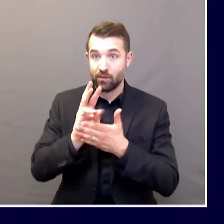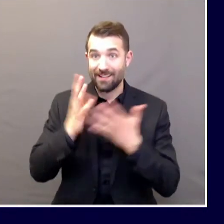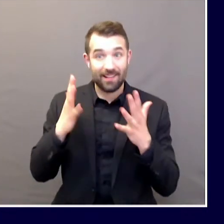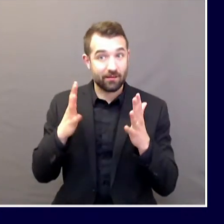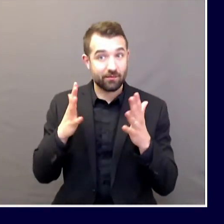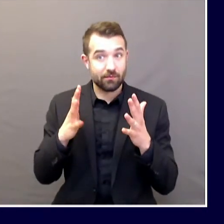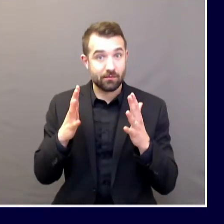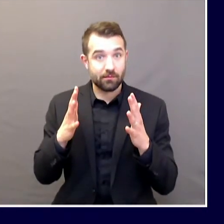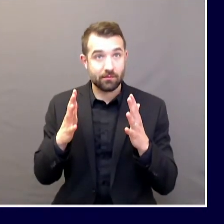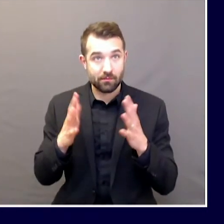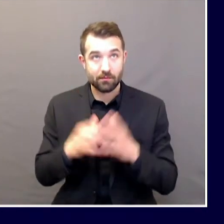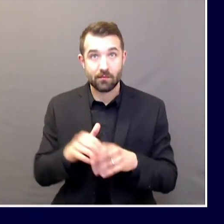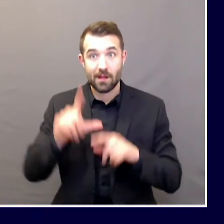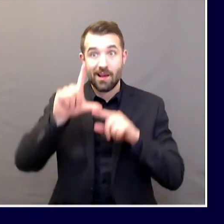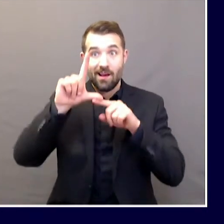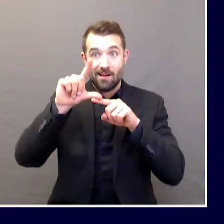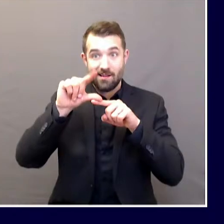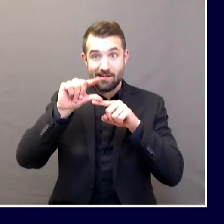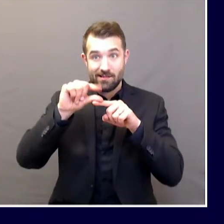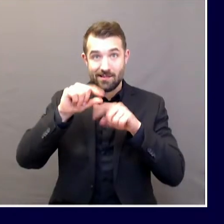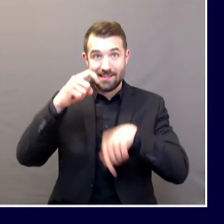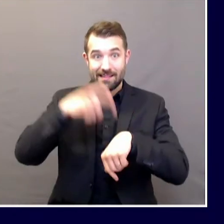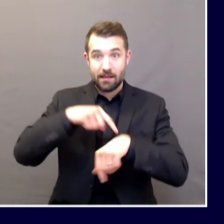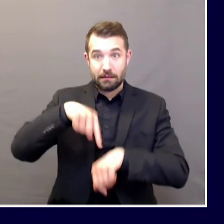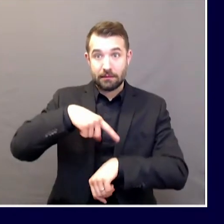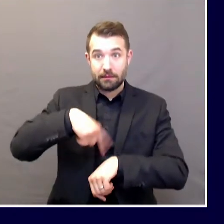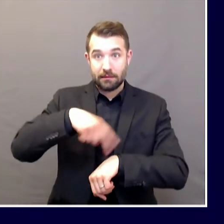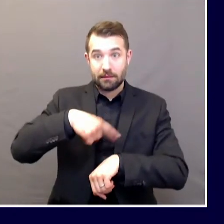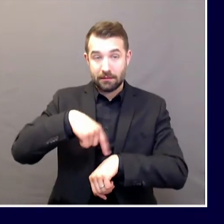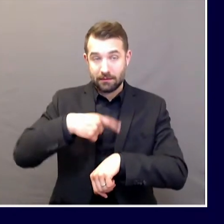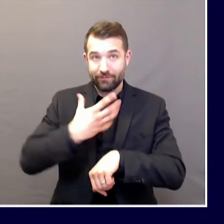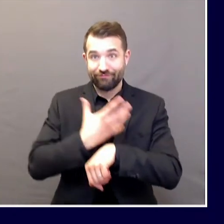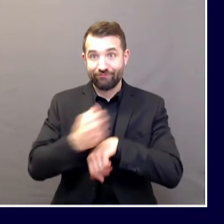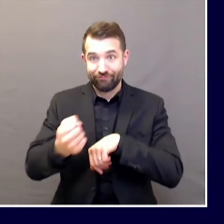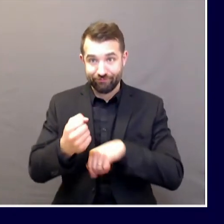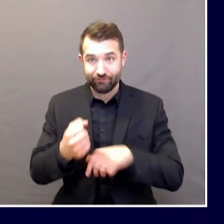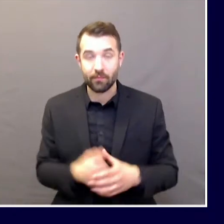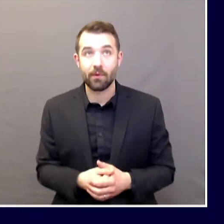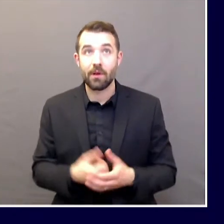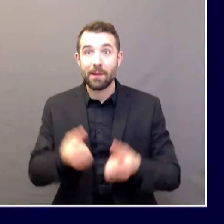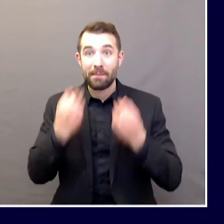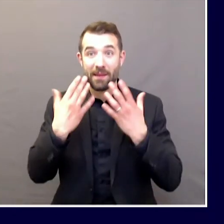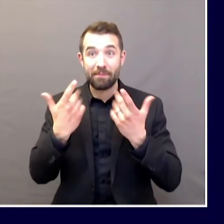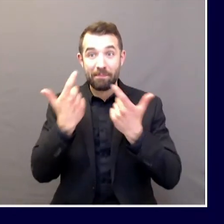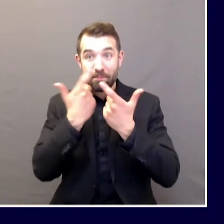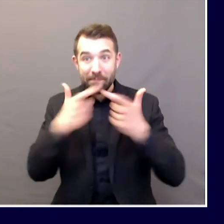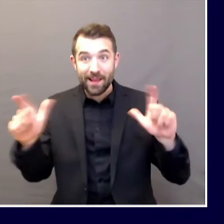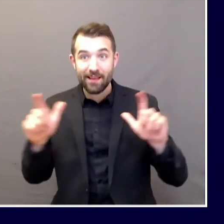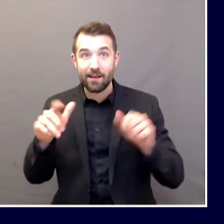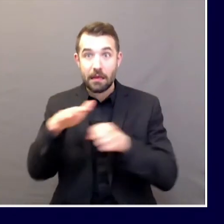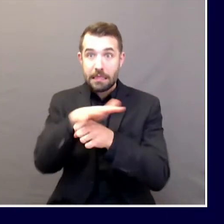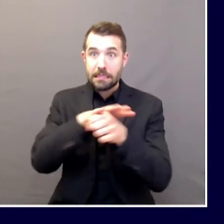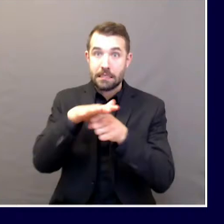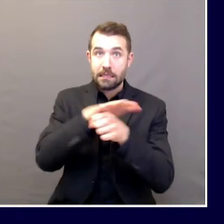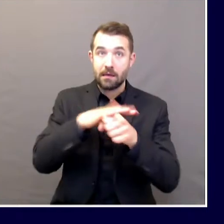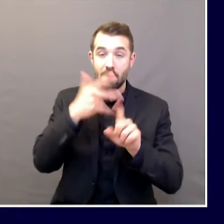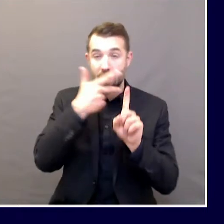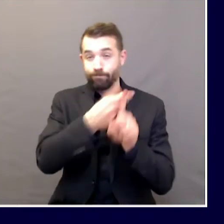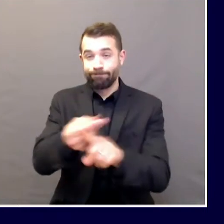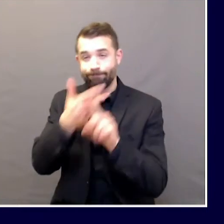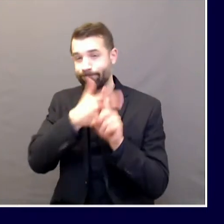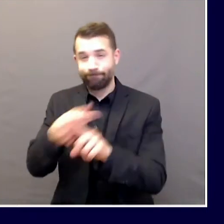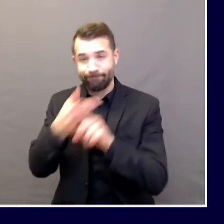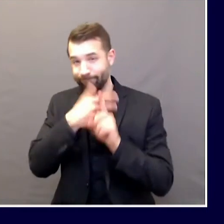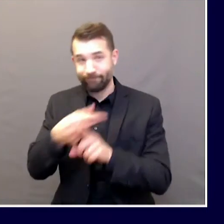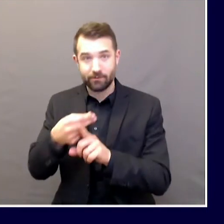a lot of reliance on these large scale sites. These large scale vaccination sites can, throughout the course of their